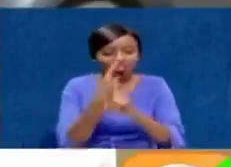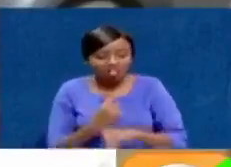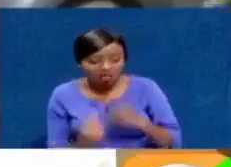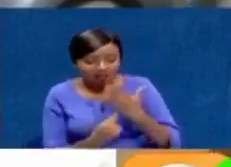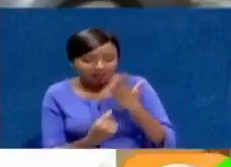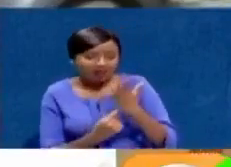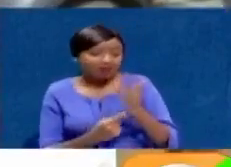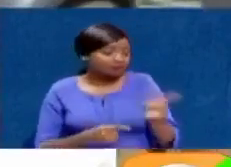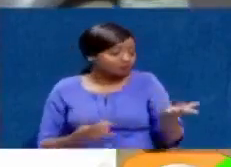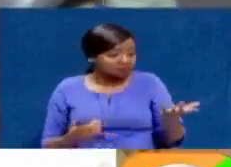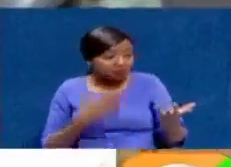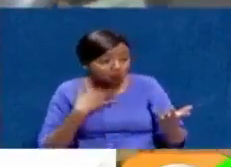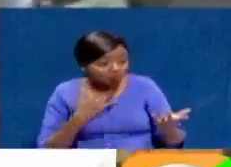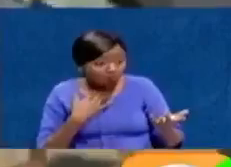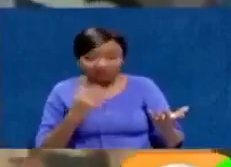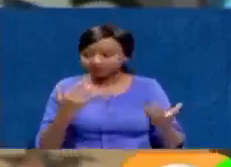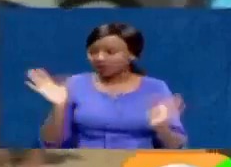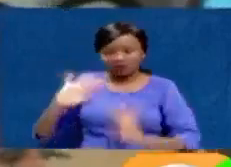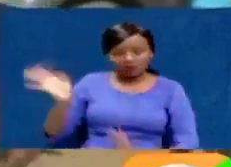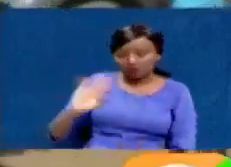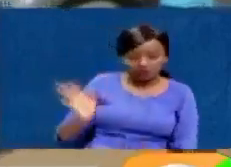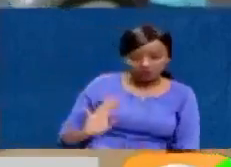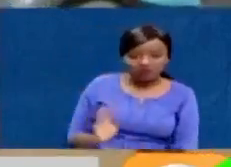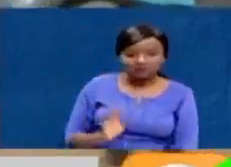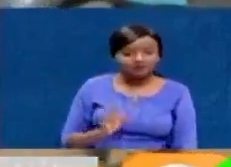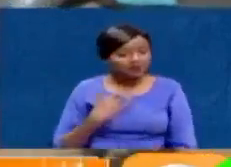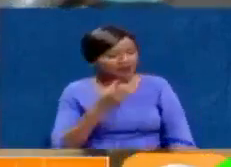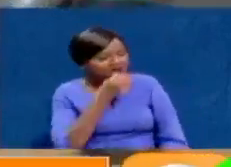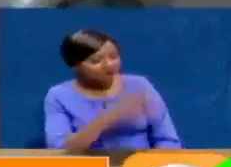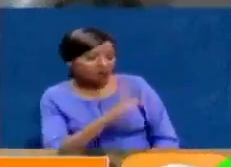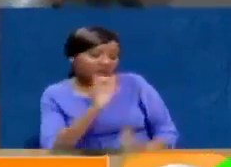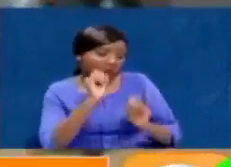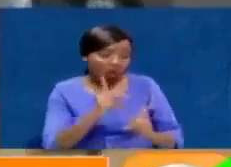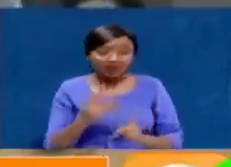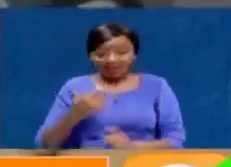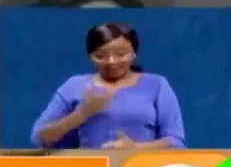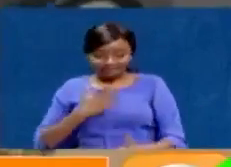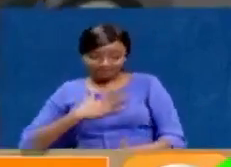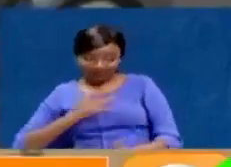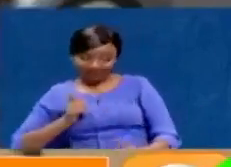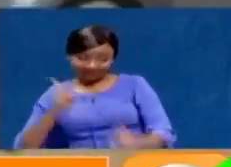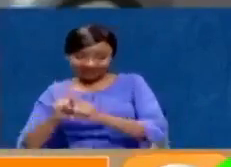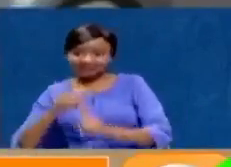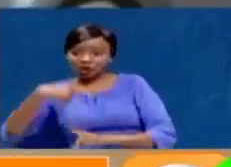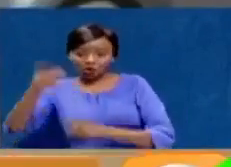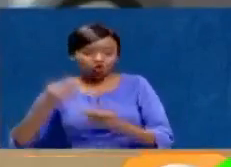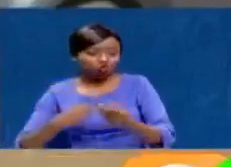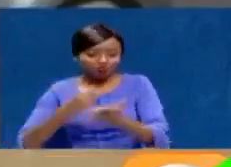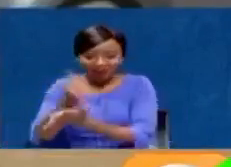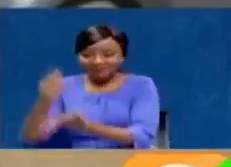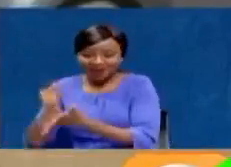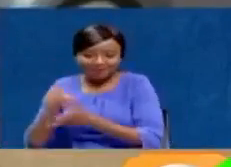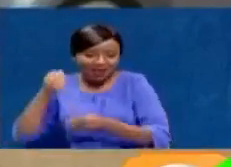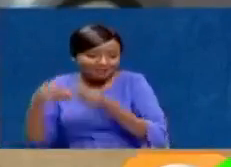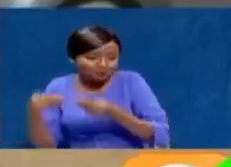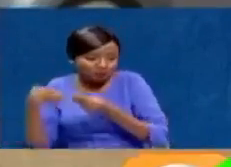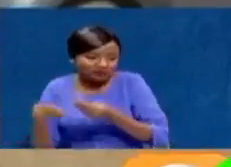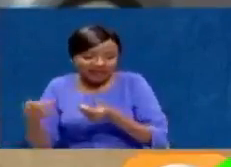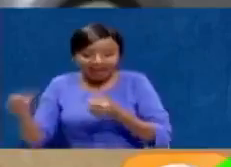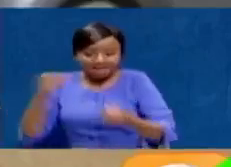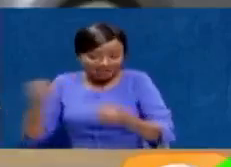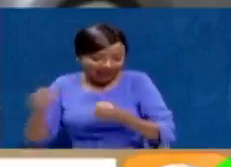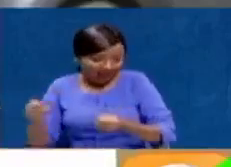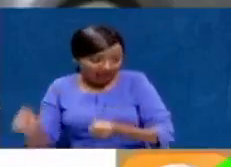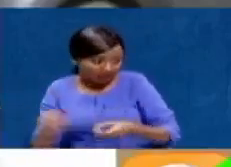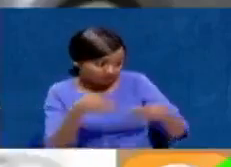hizo vitu. Akakataa. Nikamwambia kuna sistangu anaendeanga makana huku Busia.